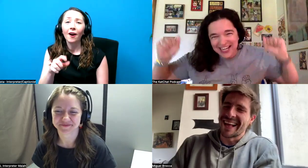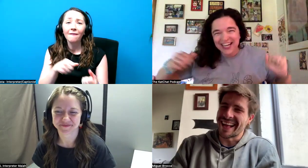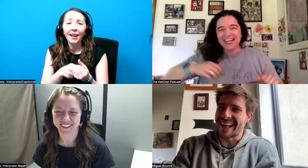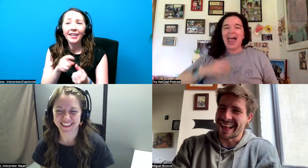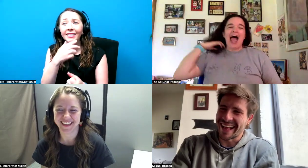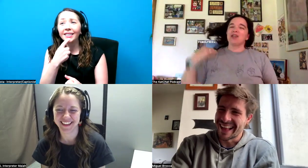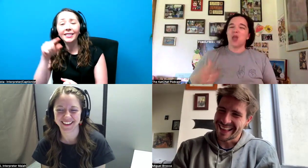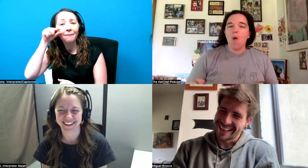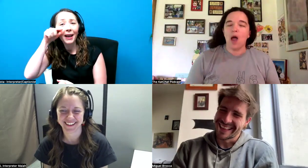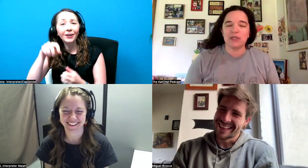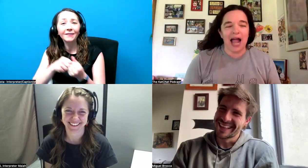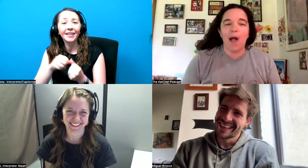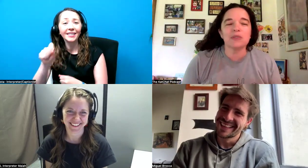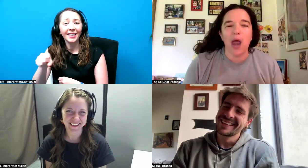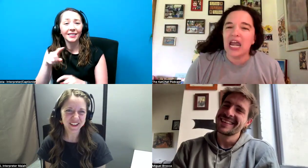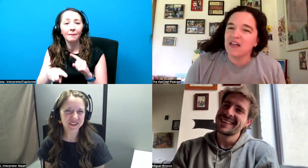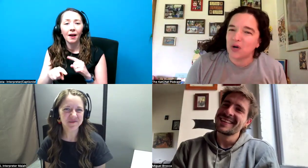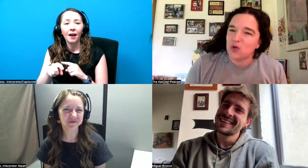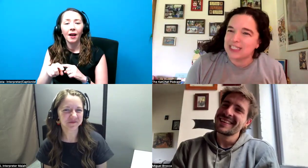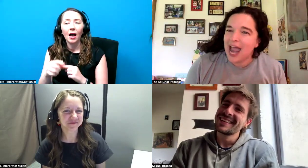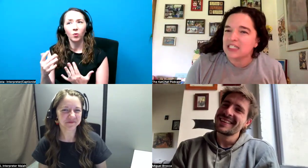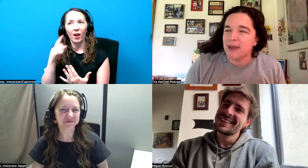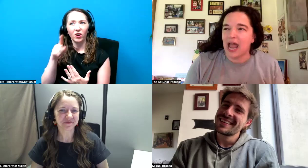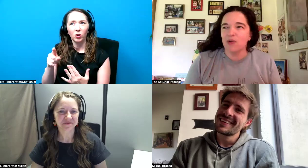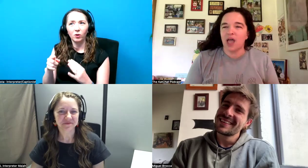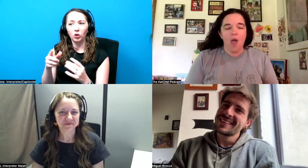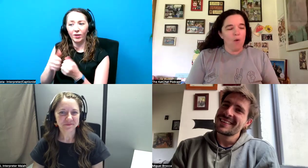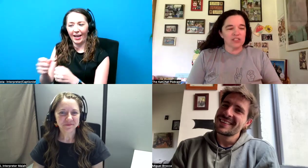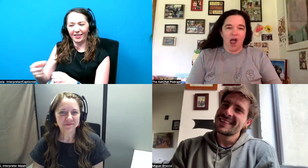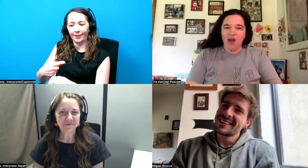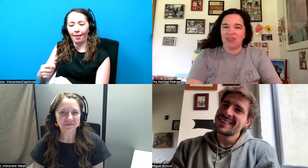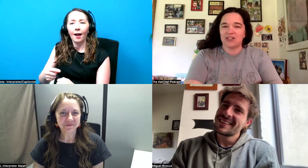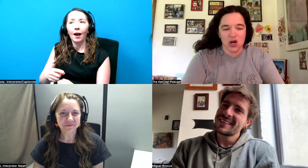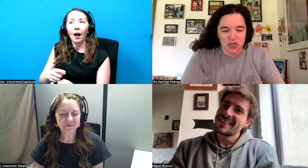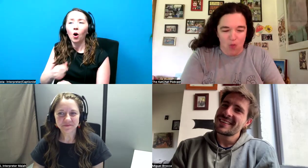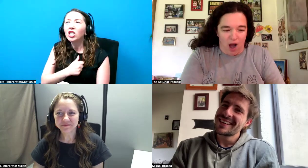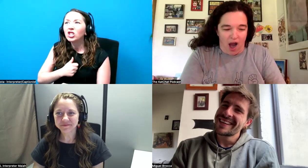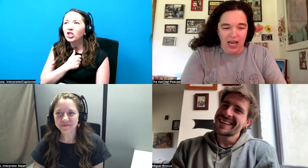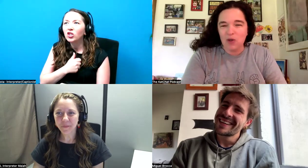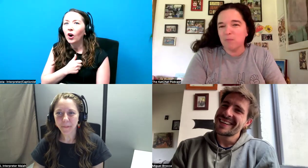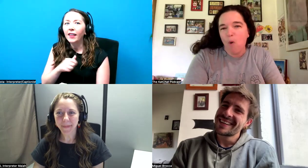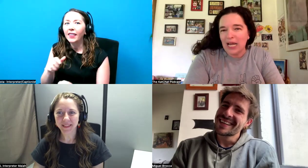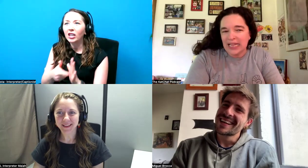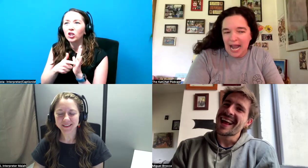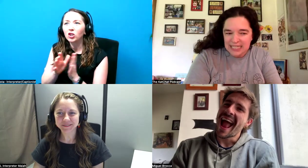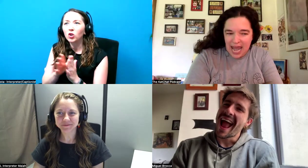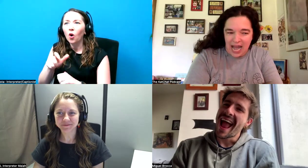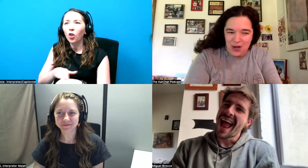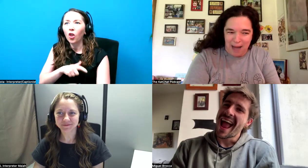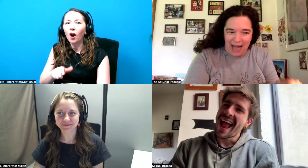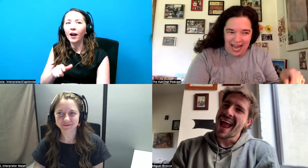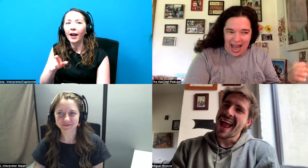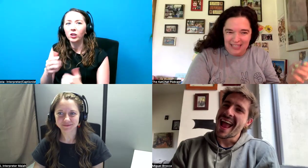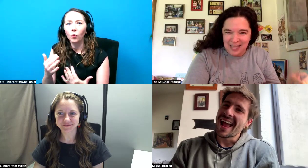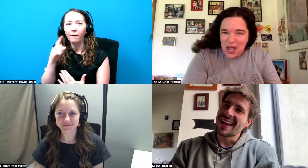Yeah. And no, I was waiting for you to text me. I was like, I'm sorry that took so long. He was muy caliente